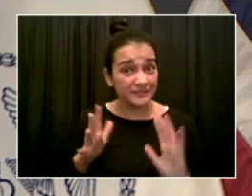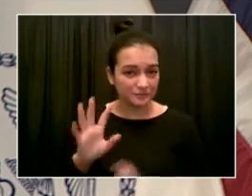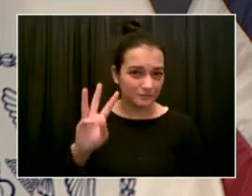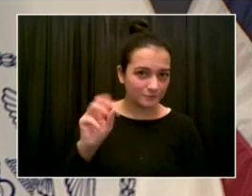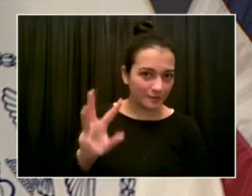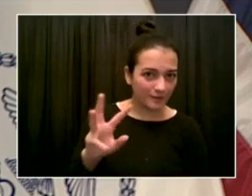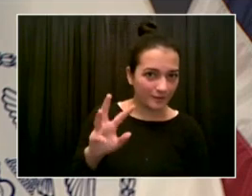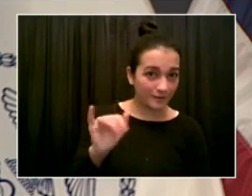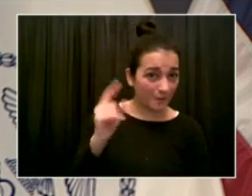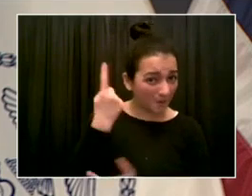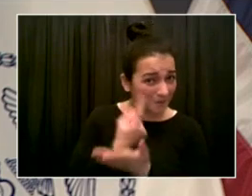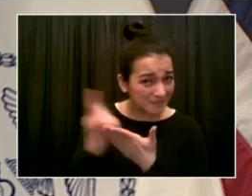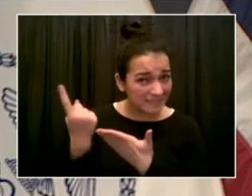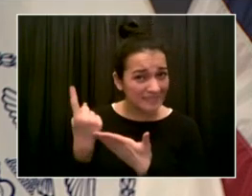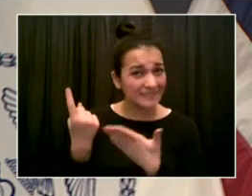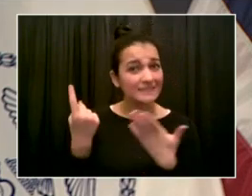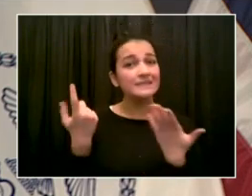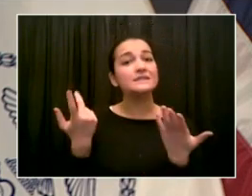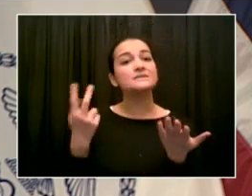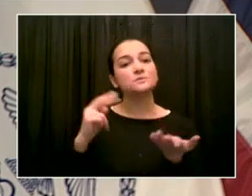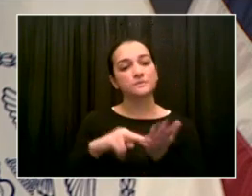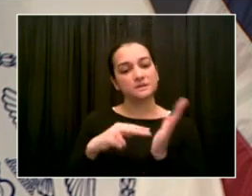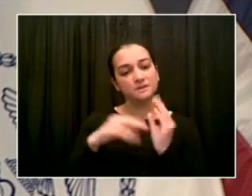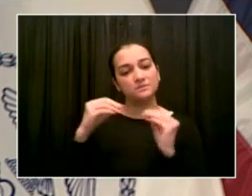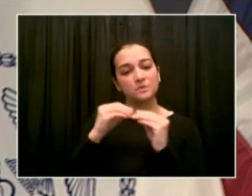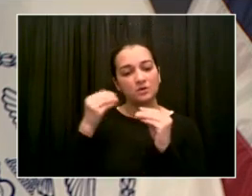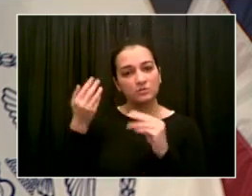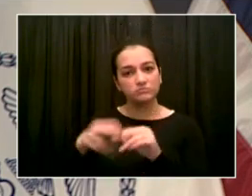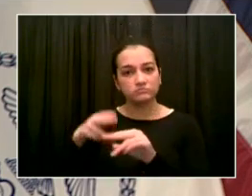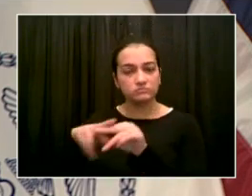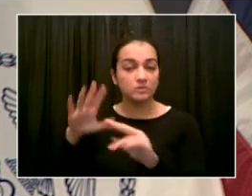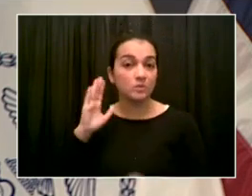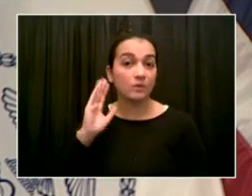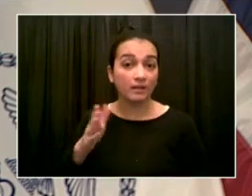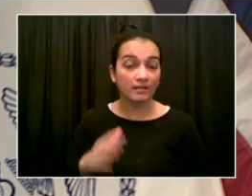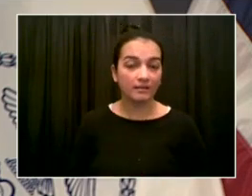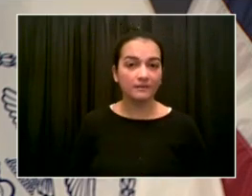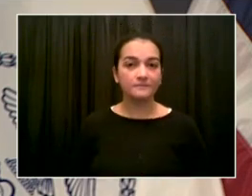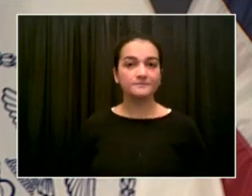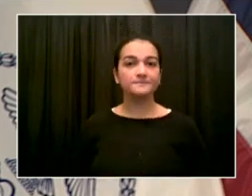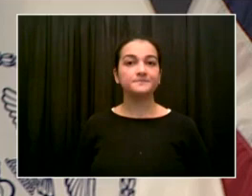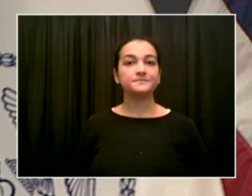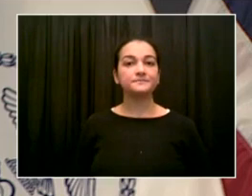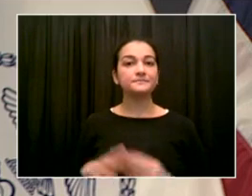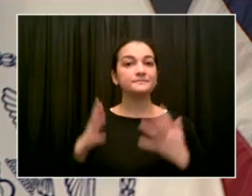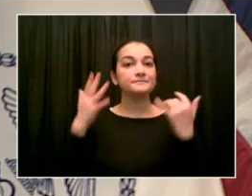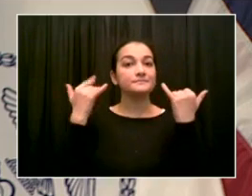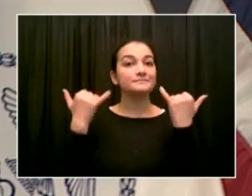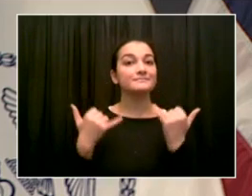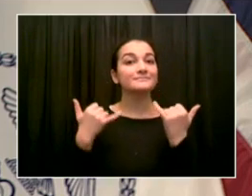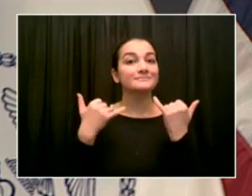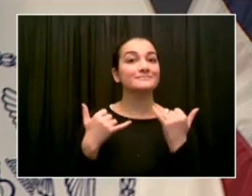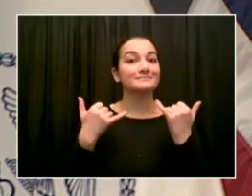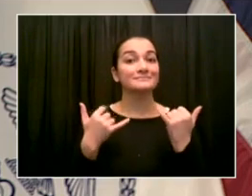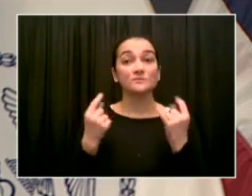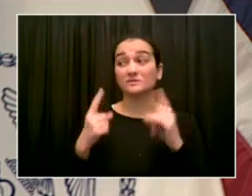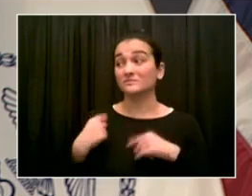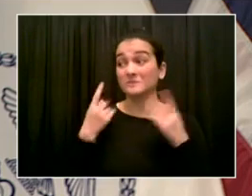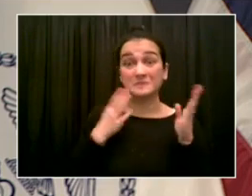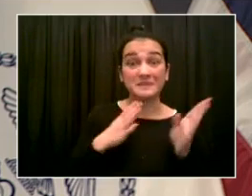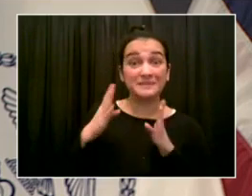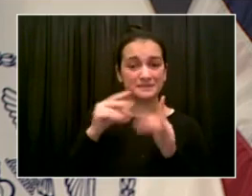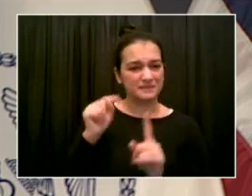families. So I think we've got the right game plan. It's about really intensively implementing it in these coming